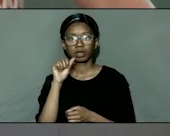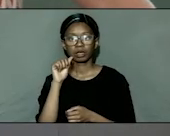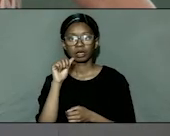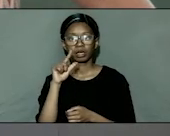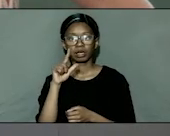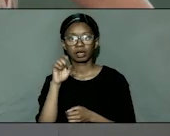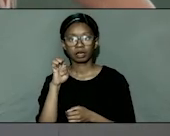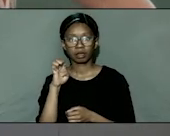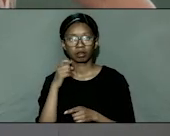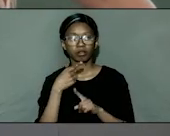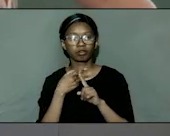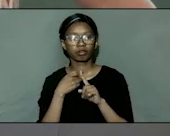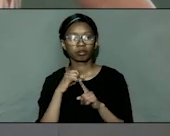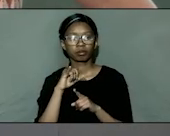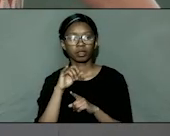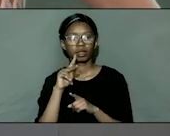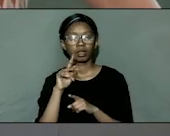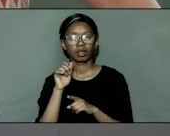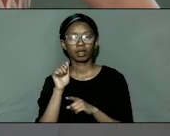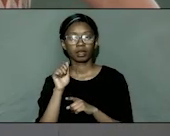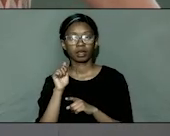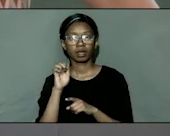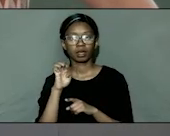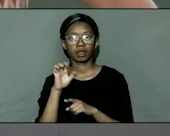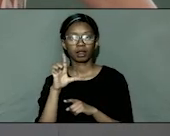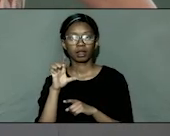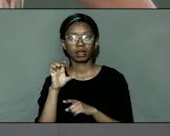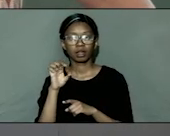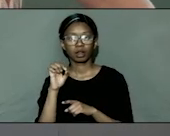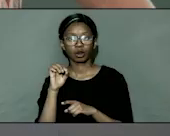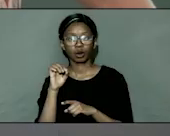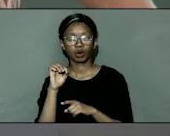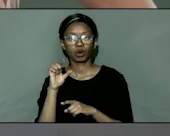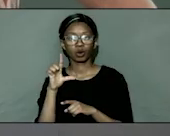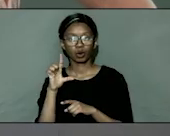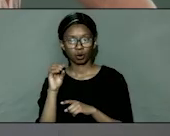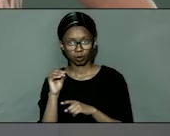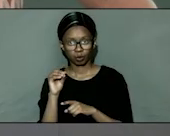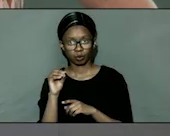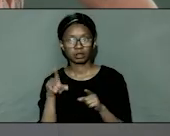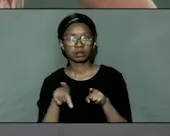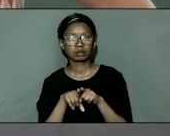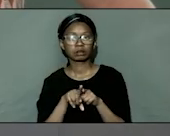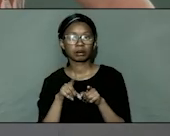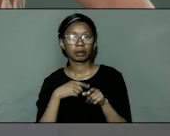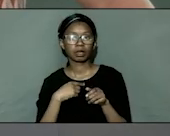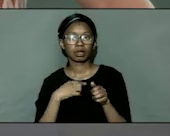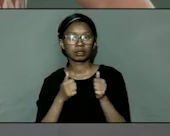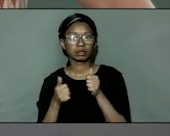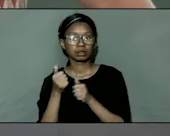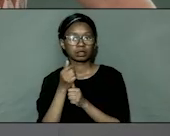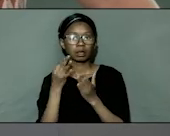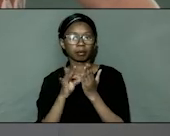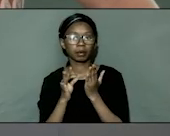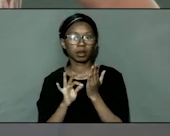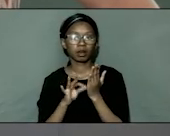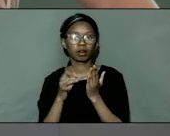School. I'm the departmental head there. And also I am a senior marker for Life Sciences Paper